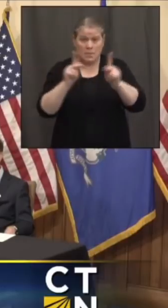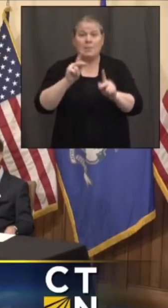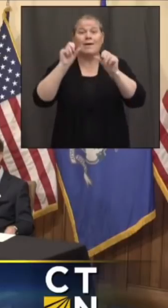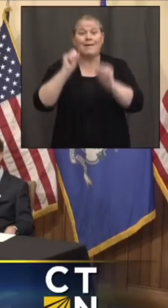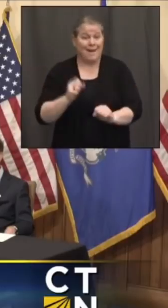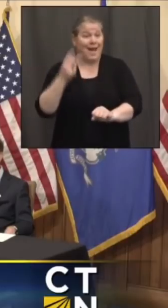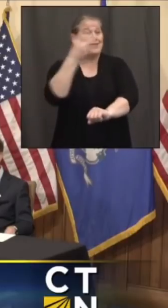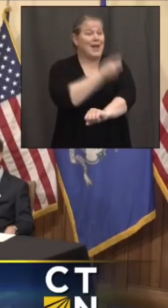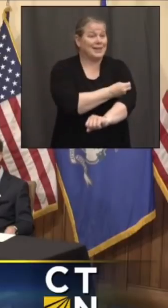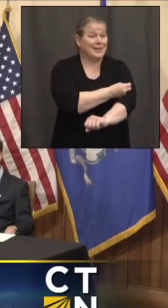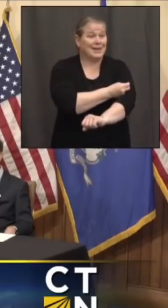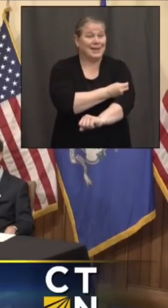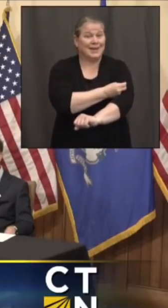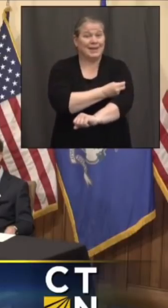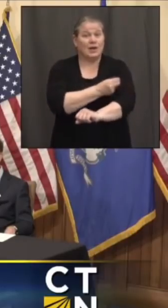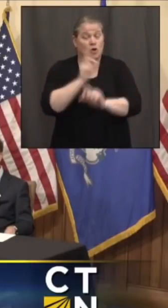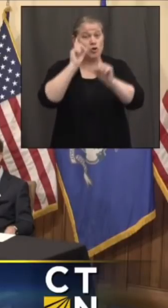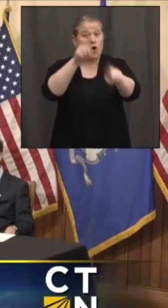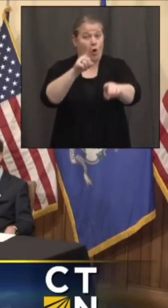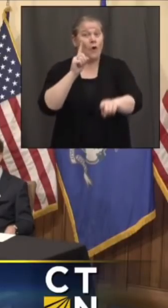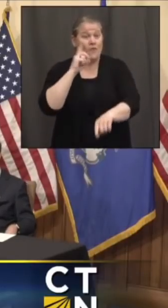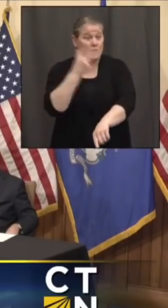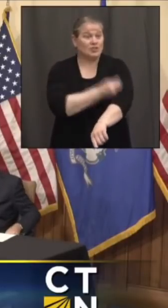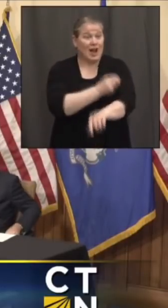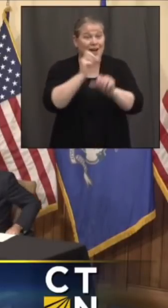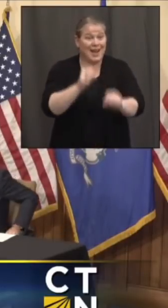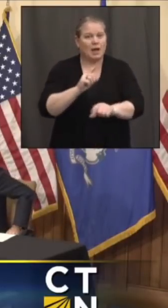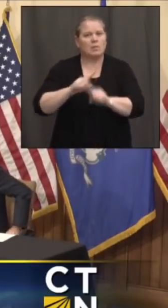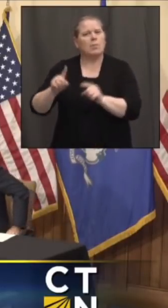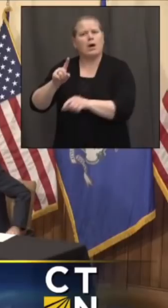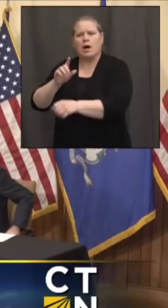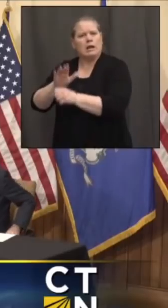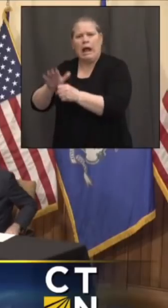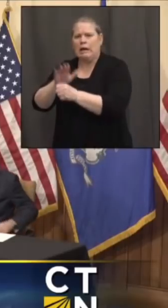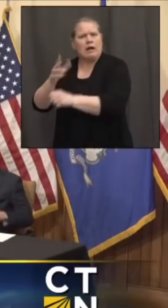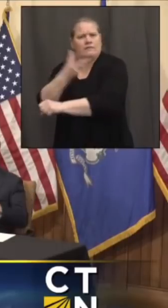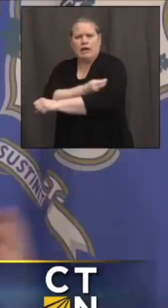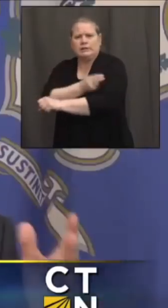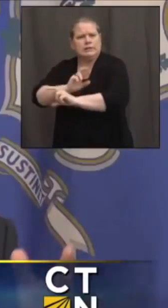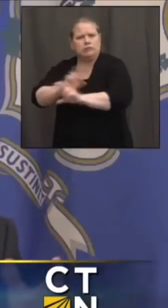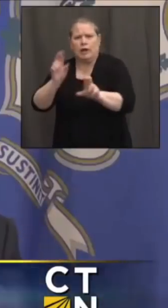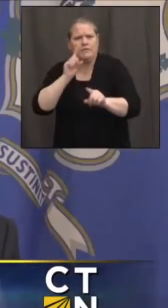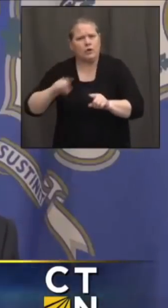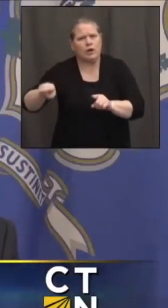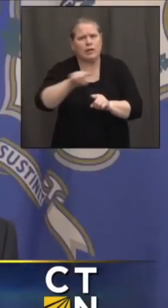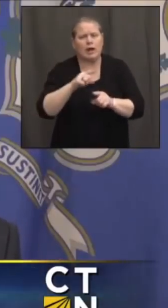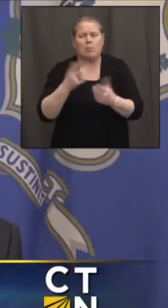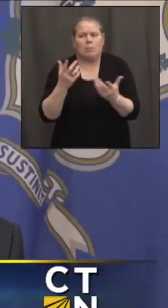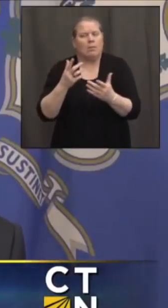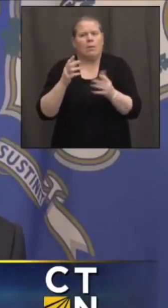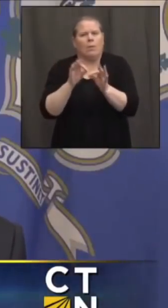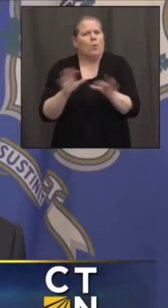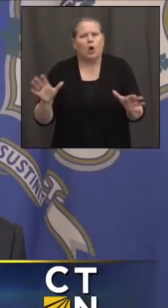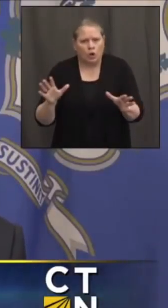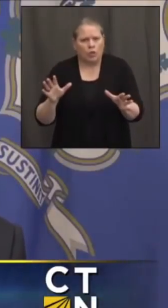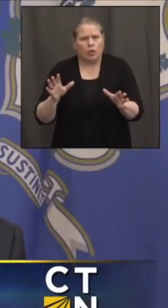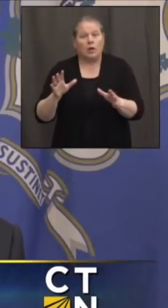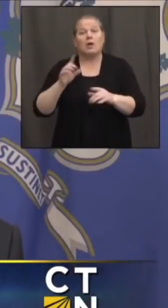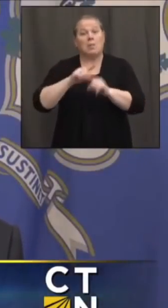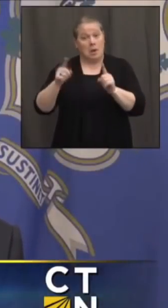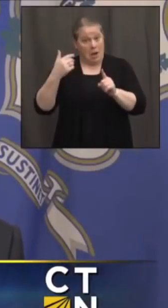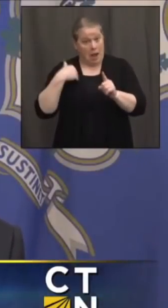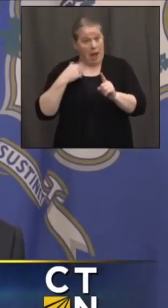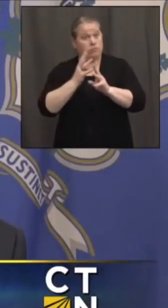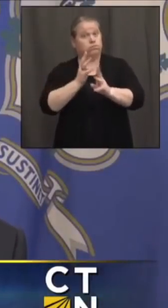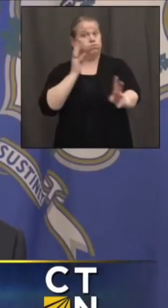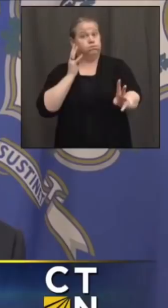are available, then it changes everything completely, right? That's absolutely right. We've got the capacity to vaccinate 10 times as many people